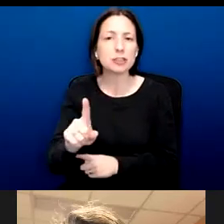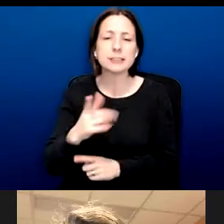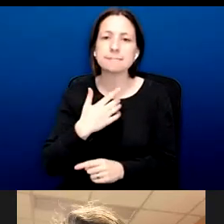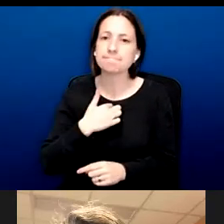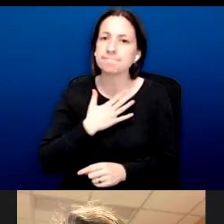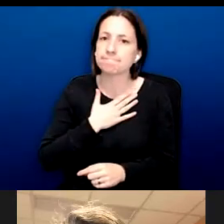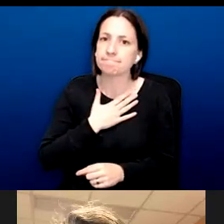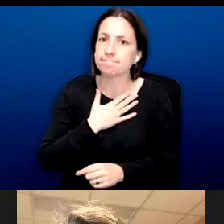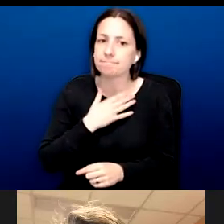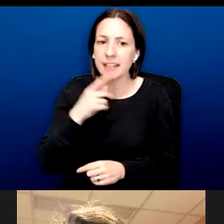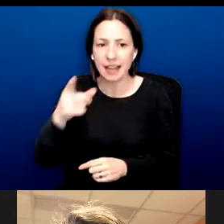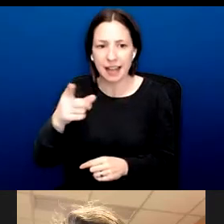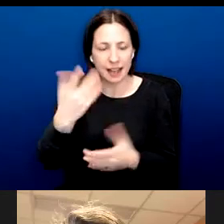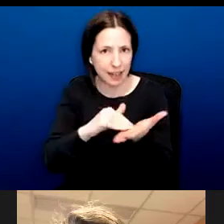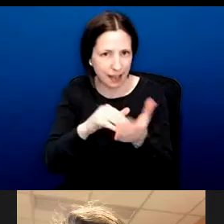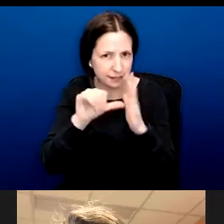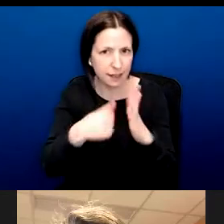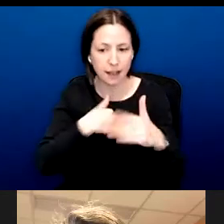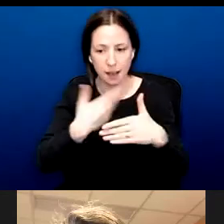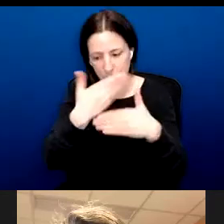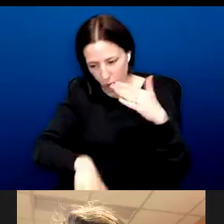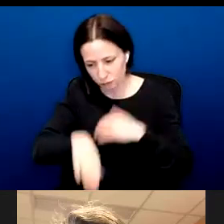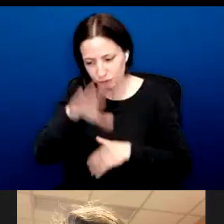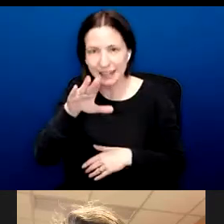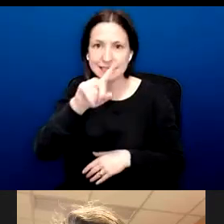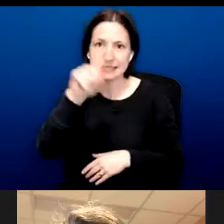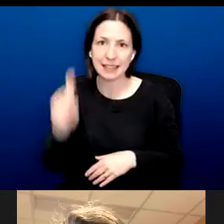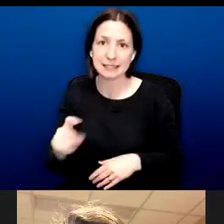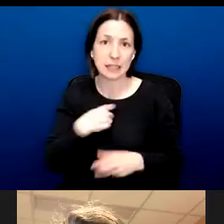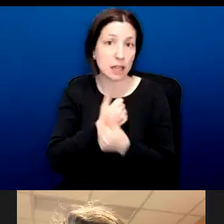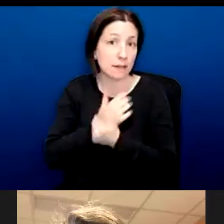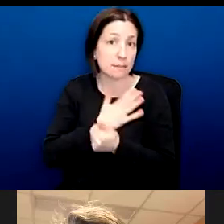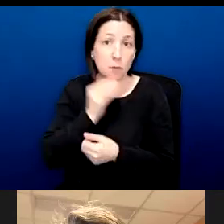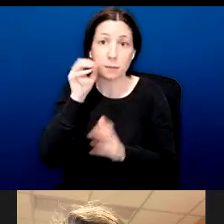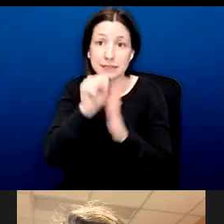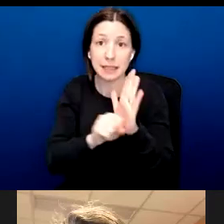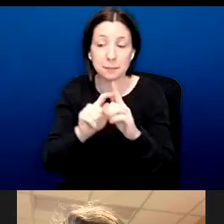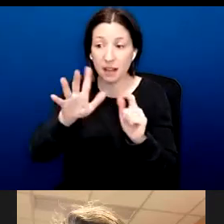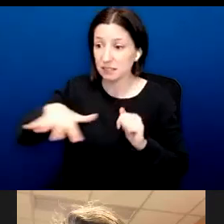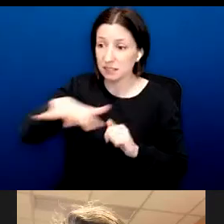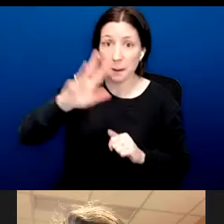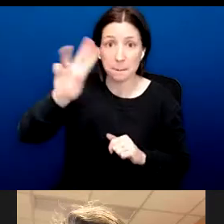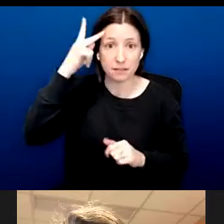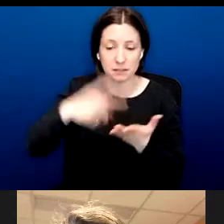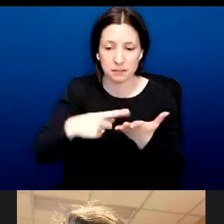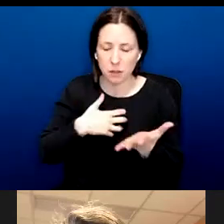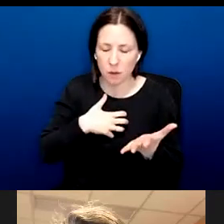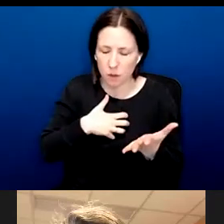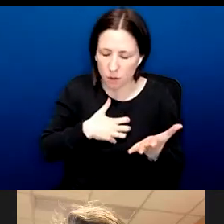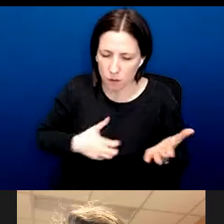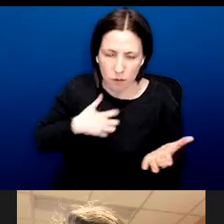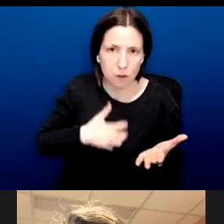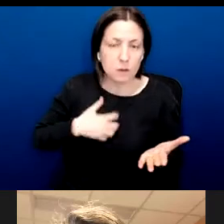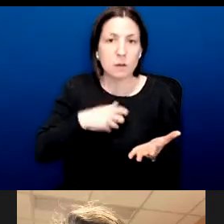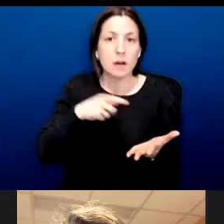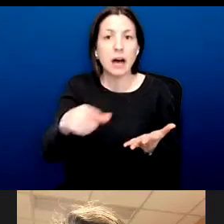earlier, I'm born and raised in Texas and I love my home state, but the politics make me want to vomit sometimes, particularly when we're seeing